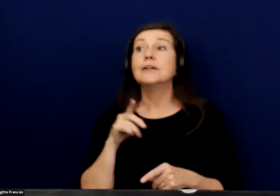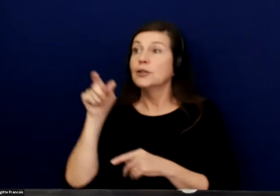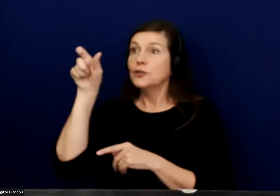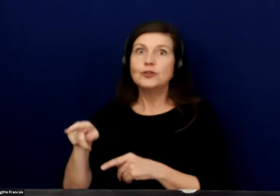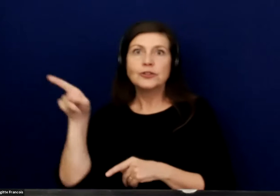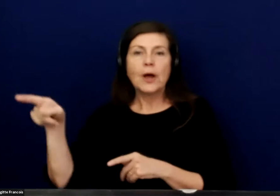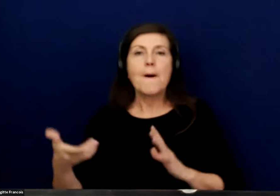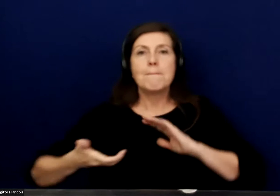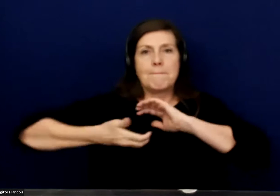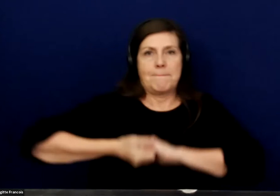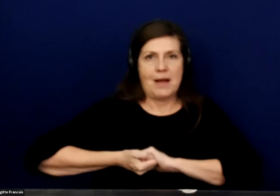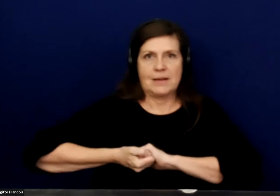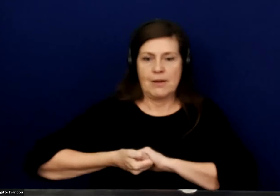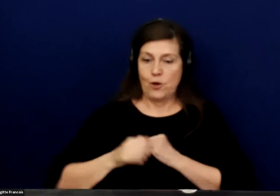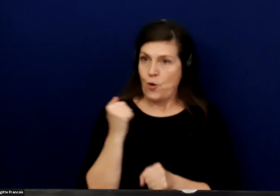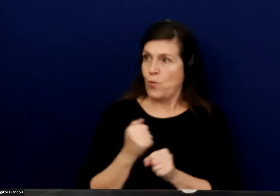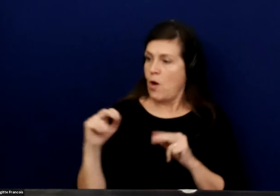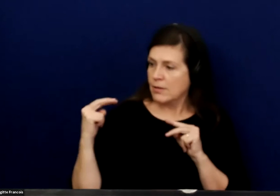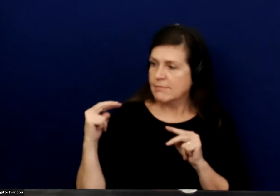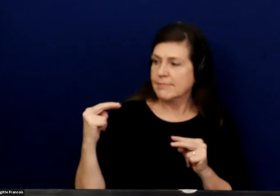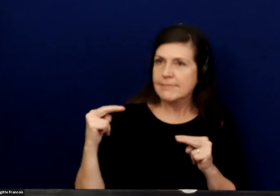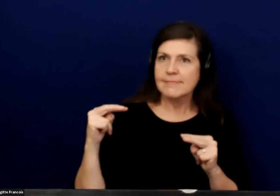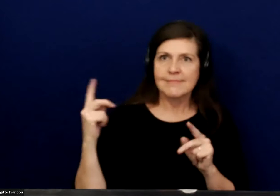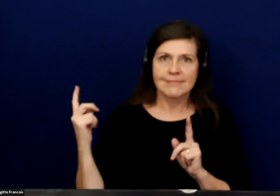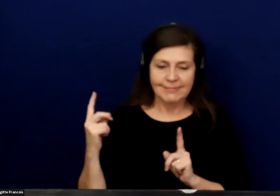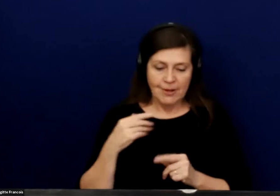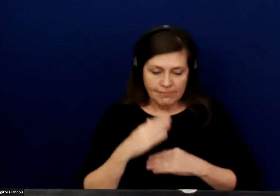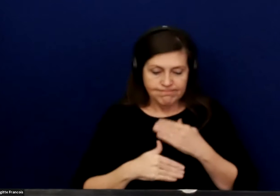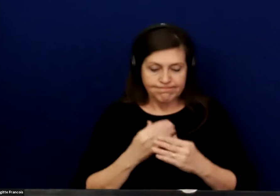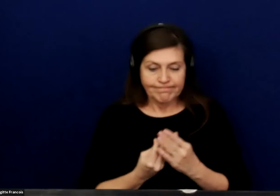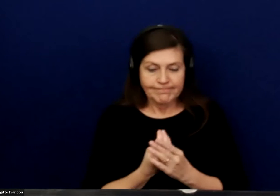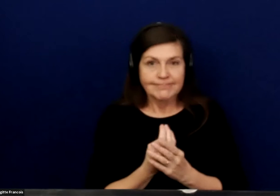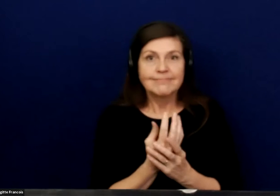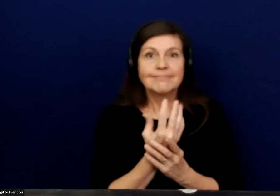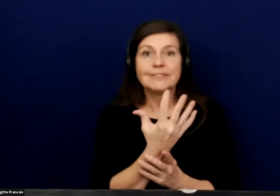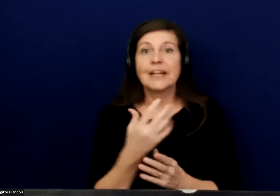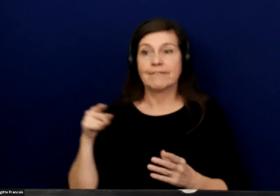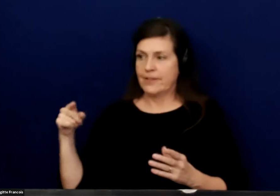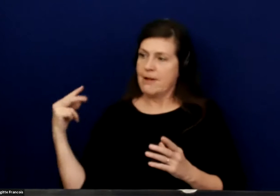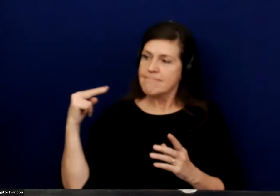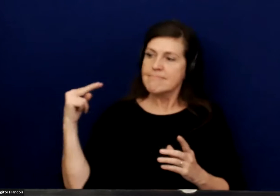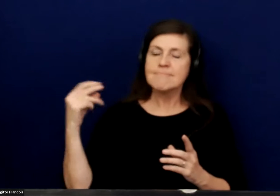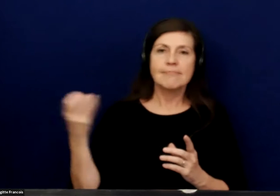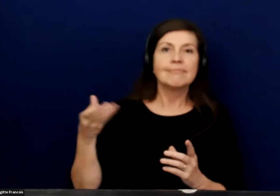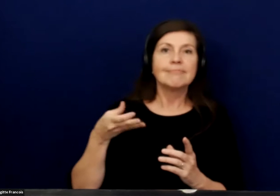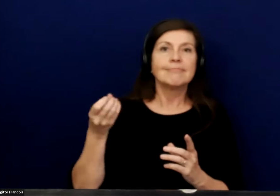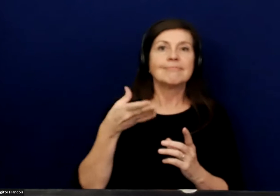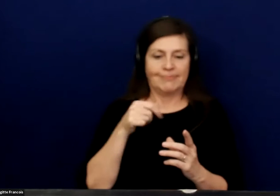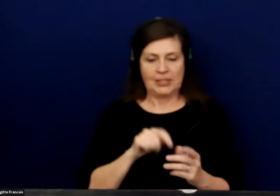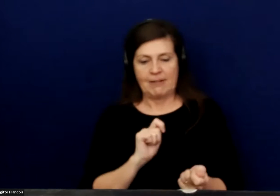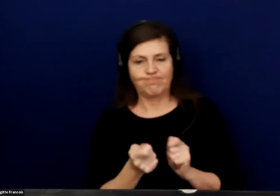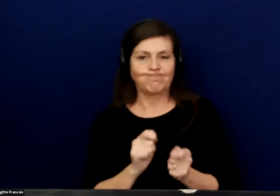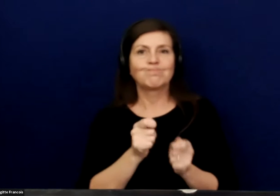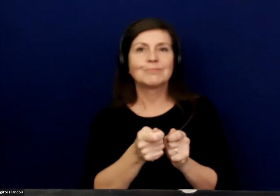if you do that, you can check out the relevance of the project and if it actually will be used. Because if you